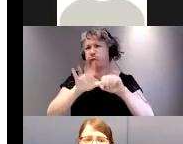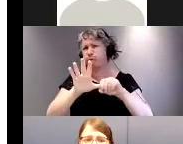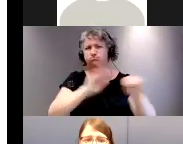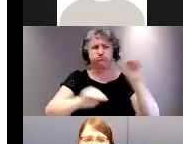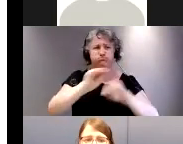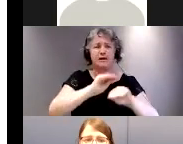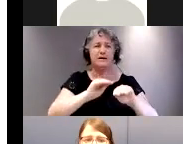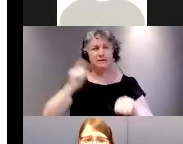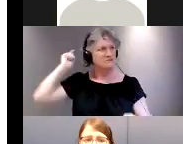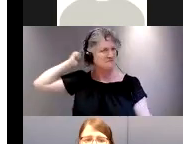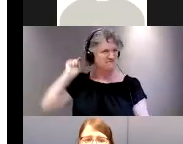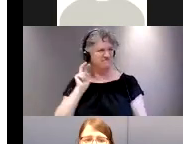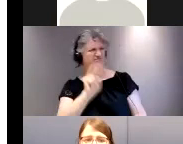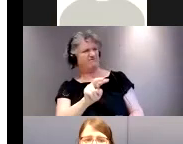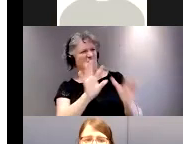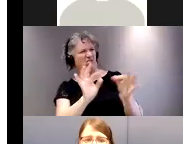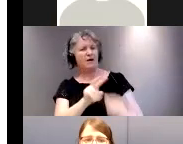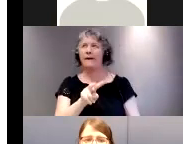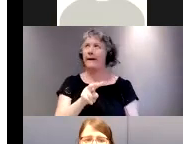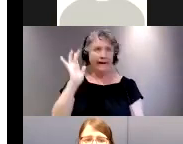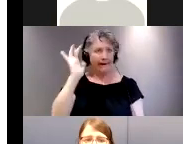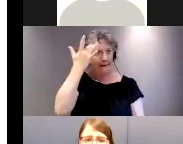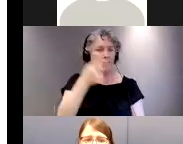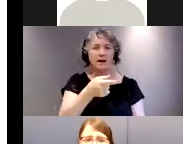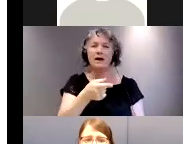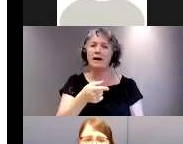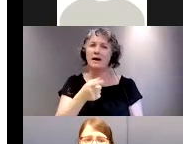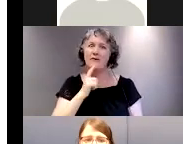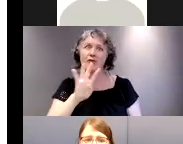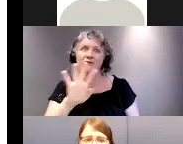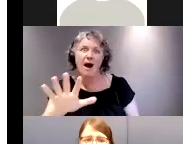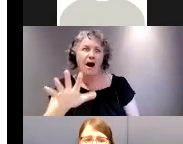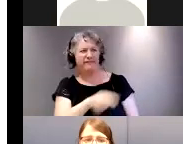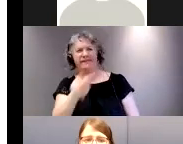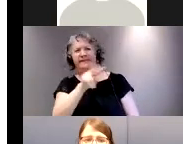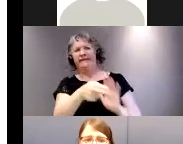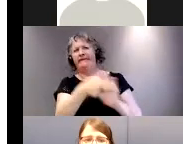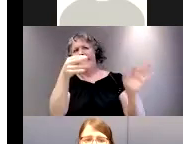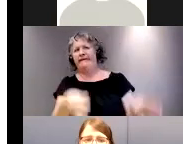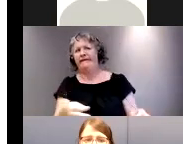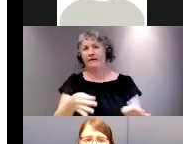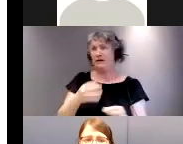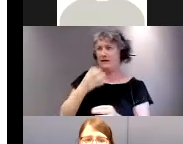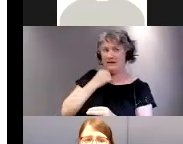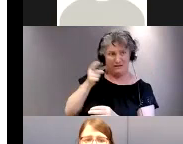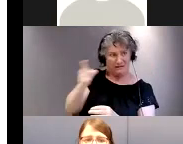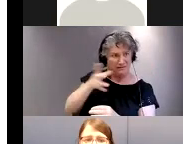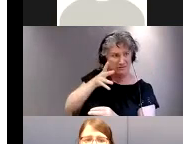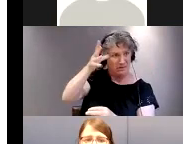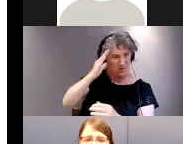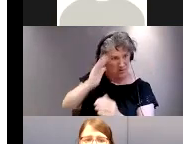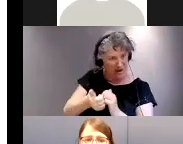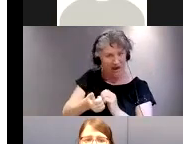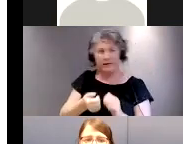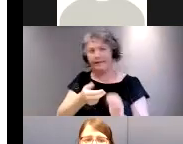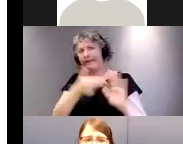in the back of my head when I'm having conversations at 45 about caring for, for our parents. And although it